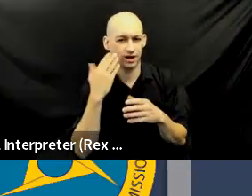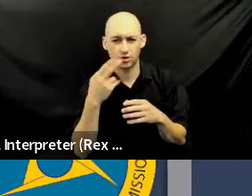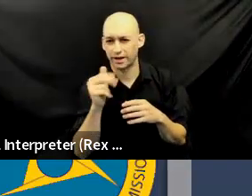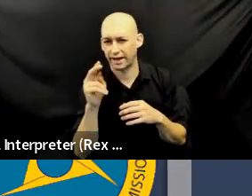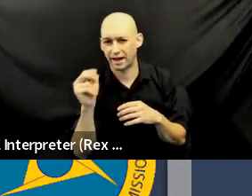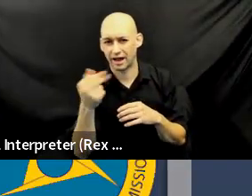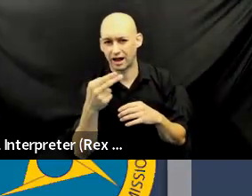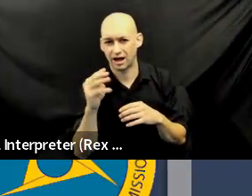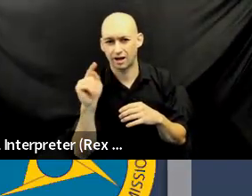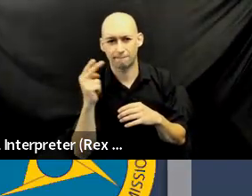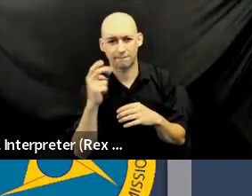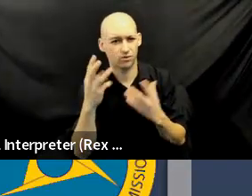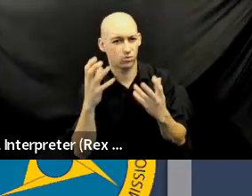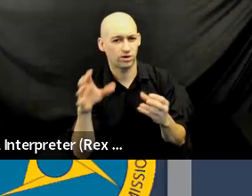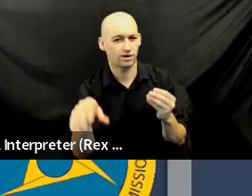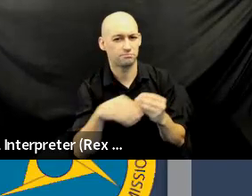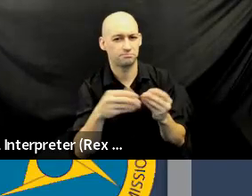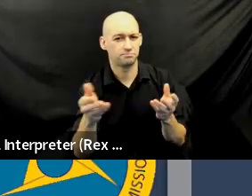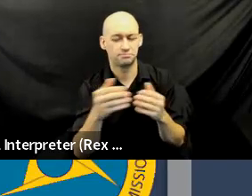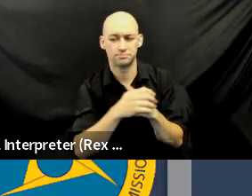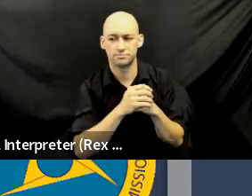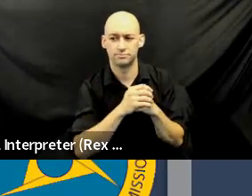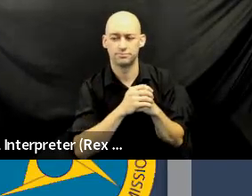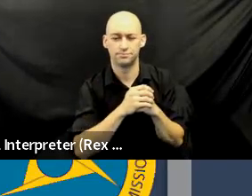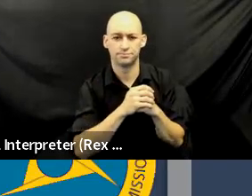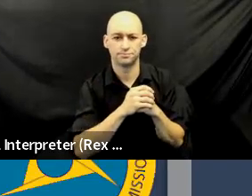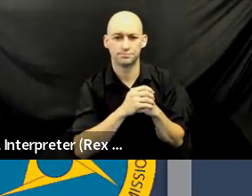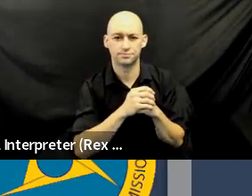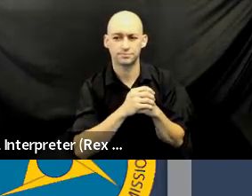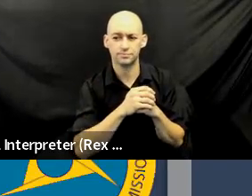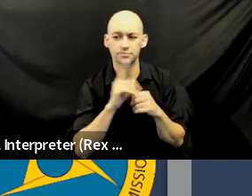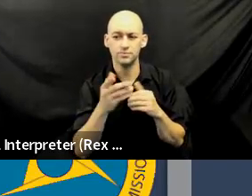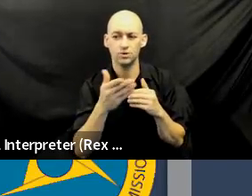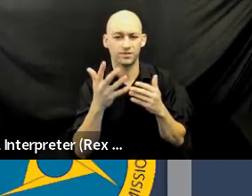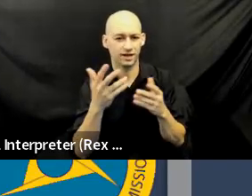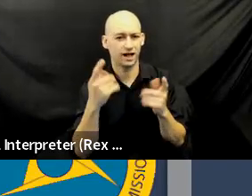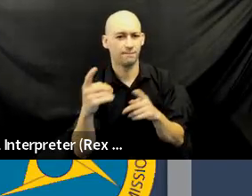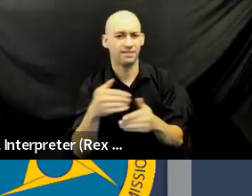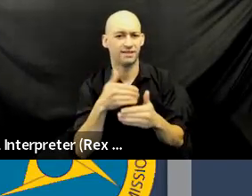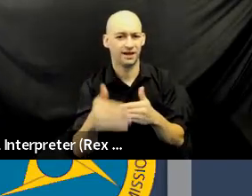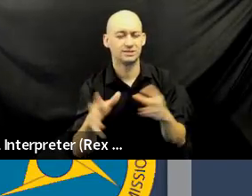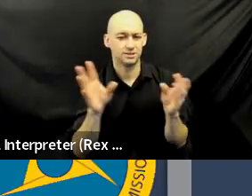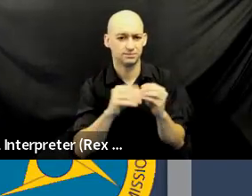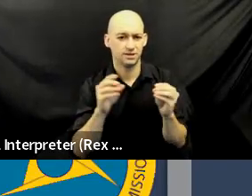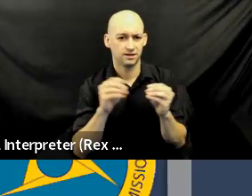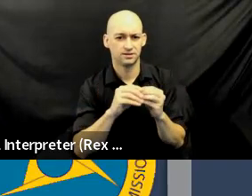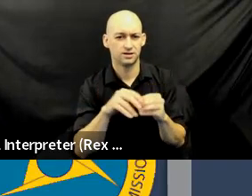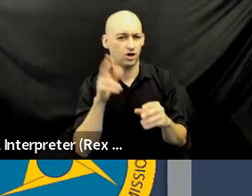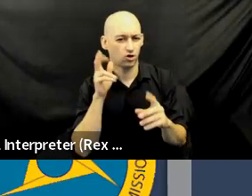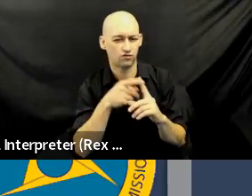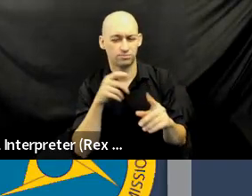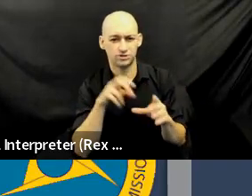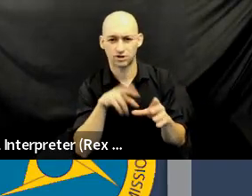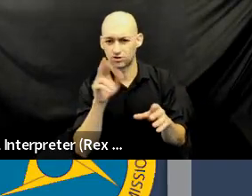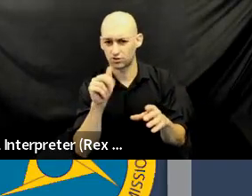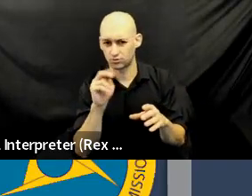any of the IIJA. I can add one thing to it. One of the things that'll happen at our next joint meeting, and we heard from Chair Randolph of the California Air Resources Board at the end of